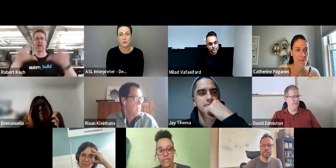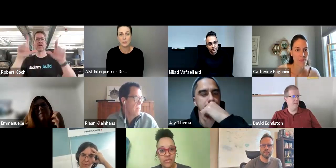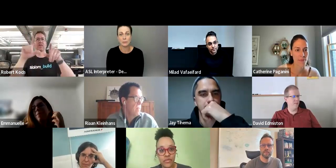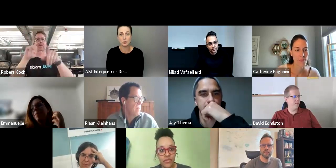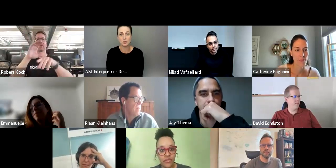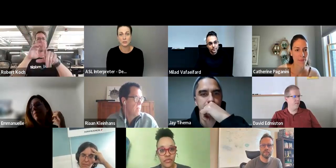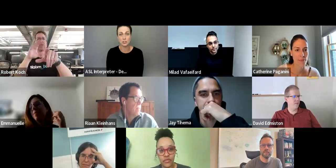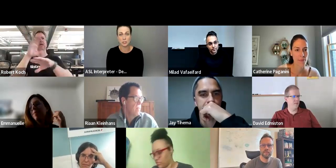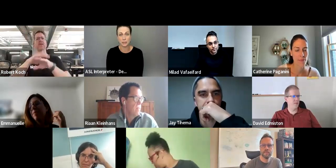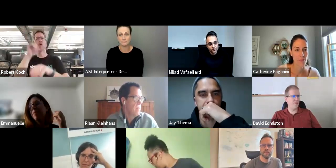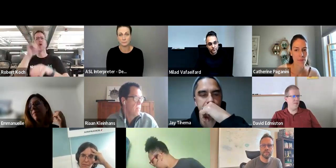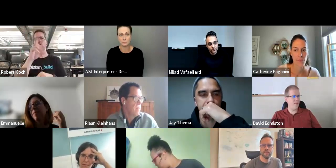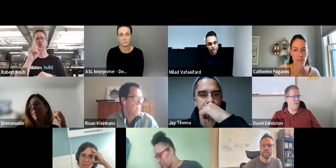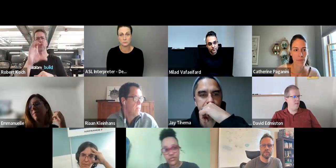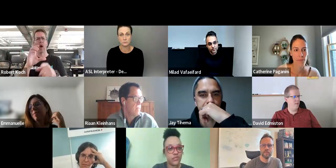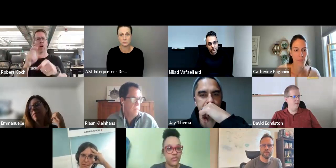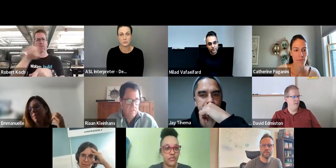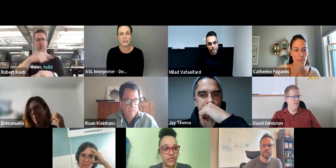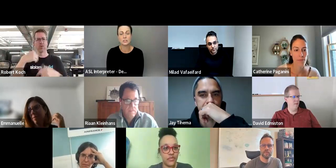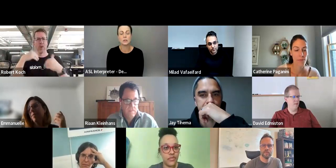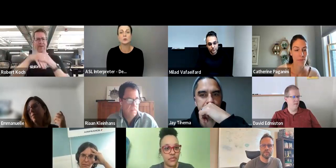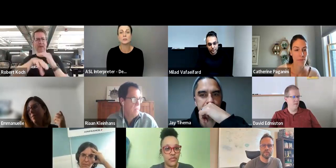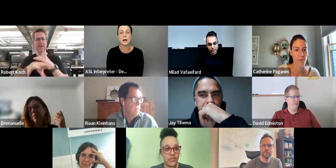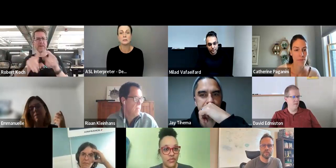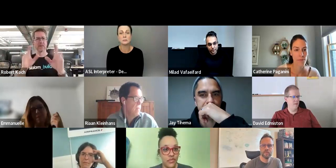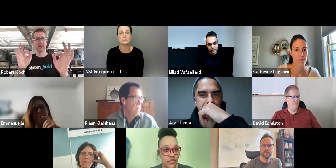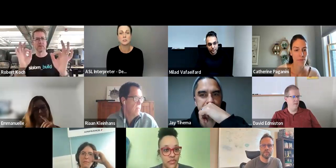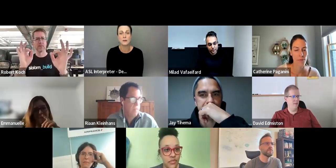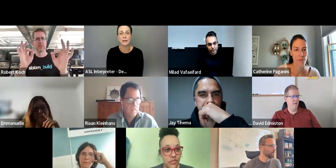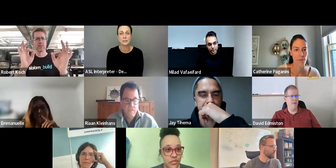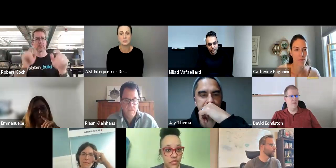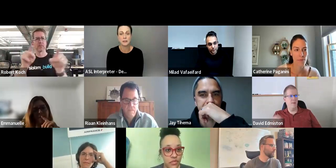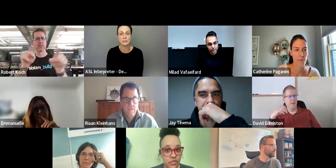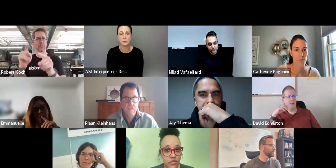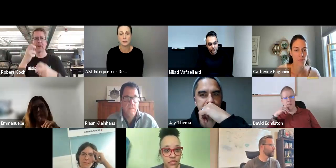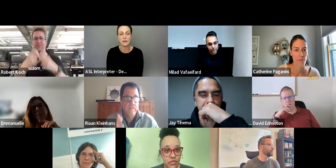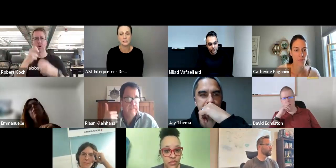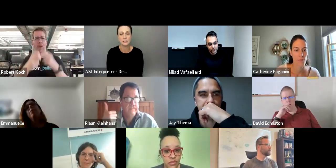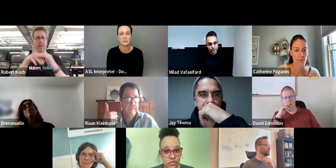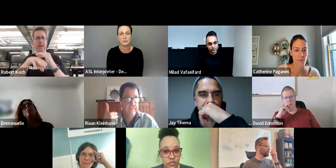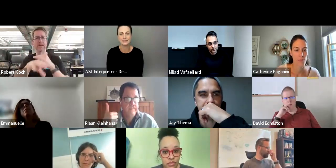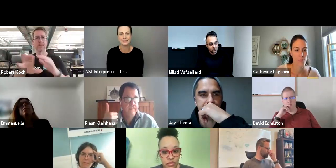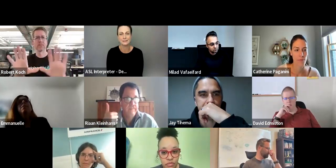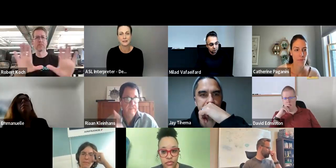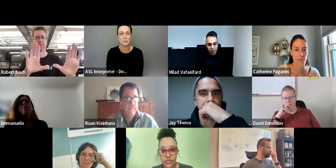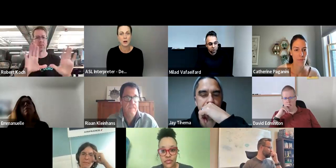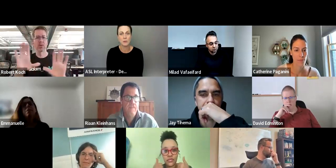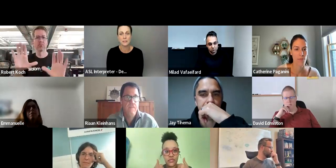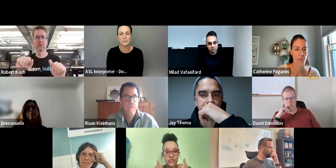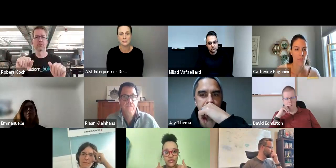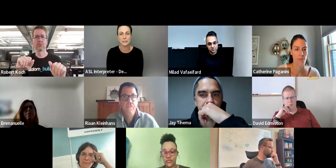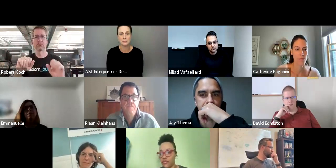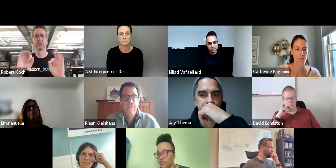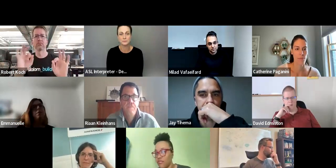And have you been able to see the agenda? It's on Google Docs. Do you have access to that? Does everyone have access? Any